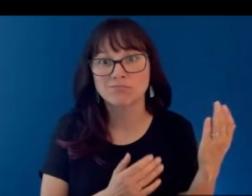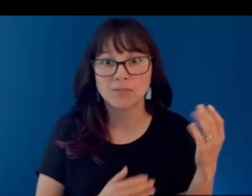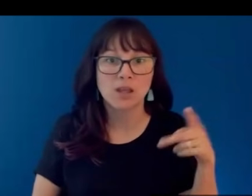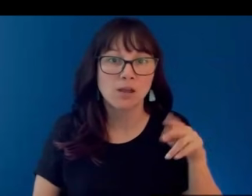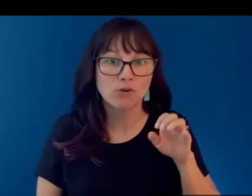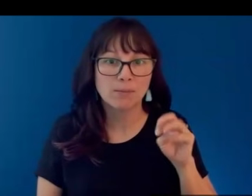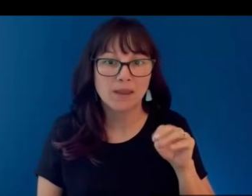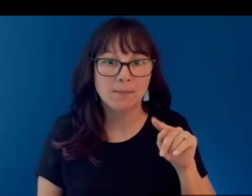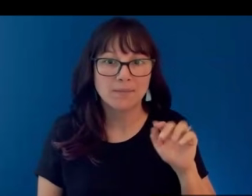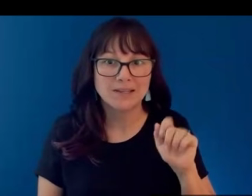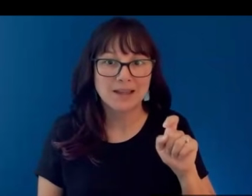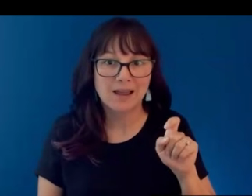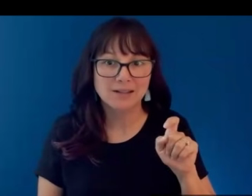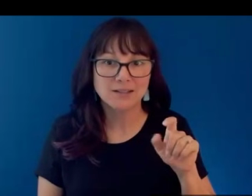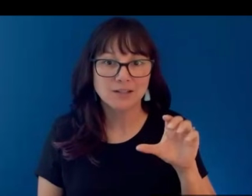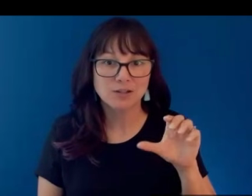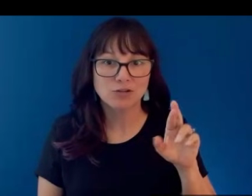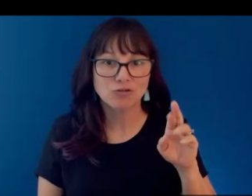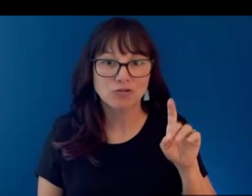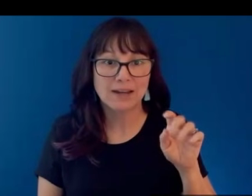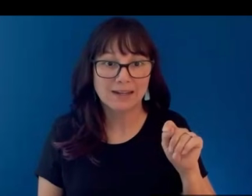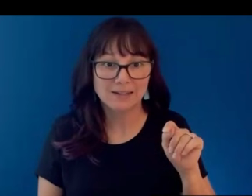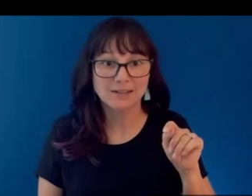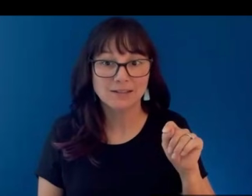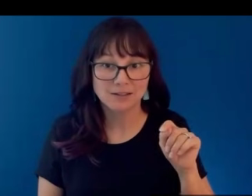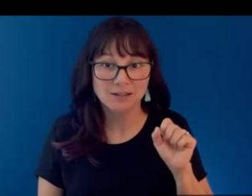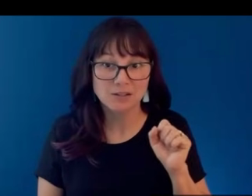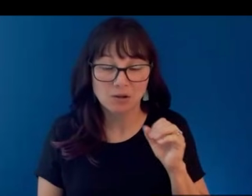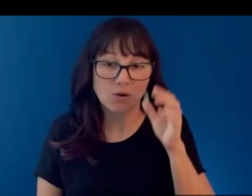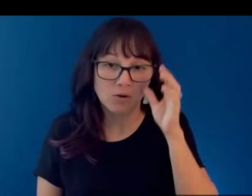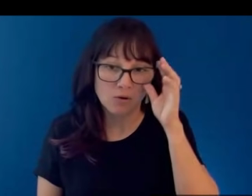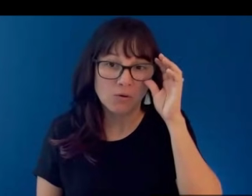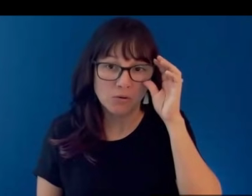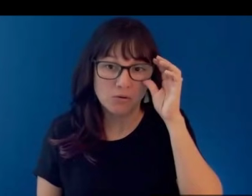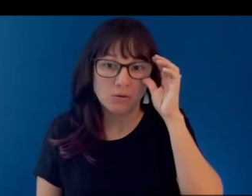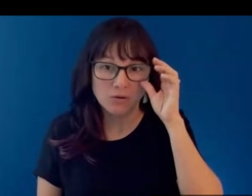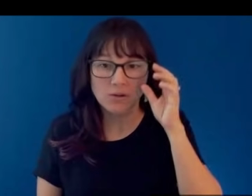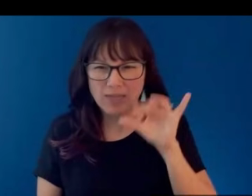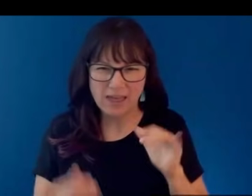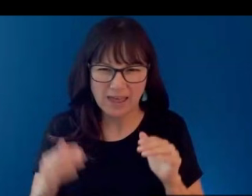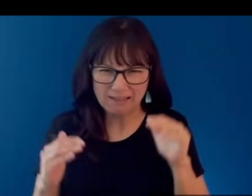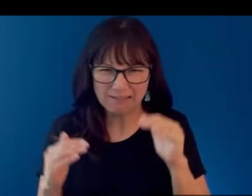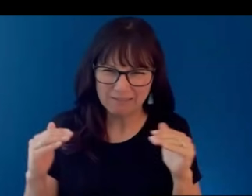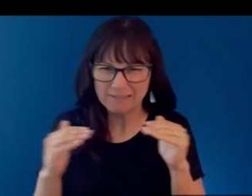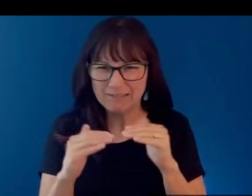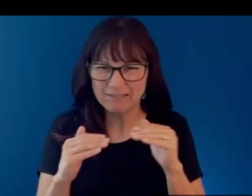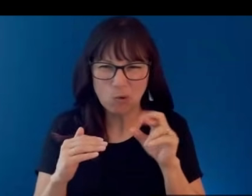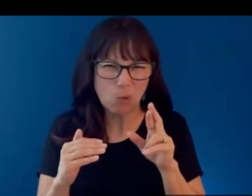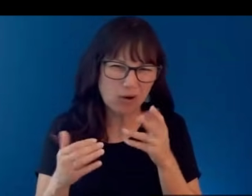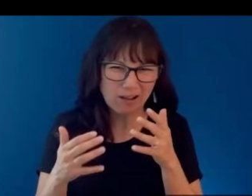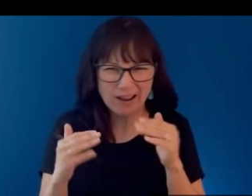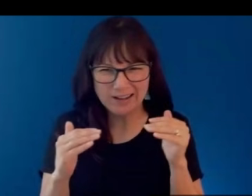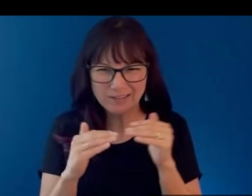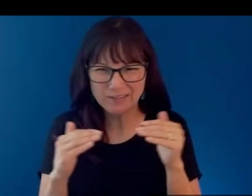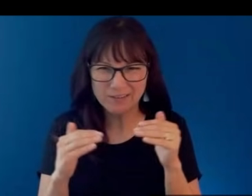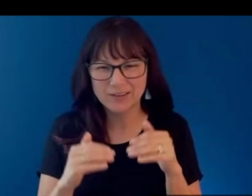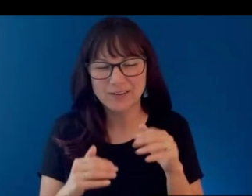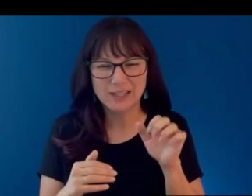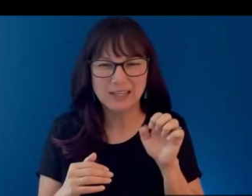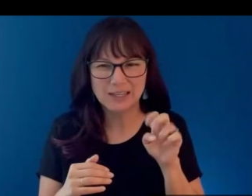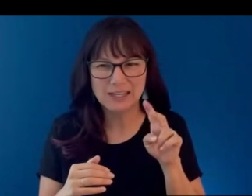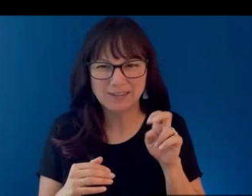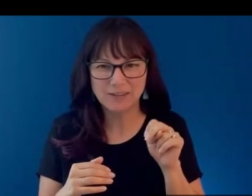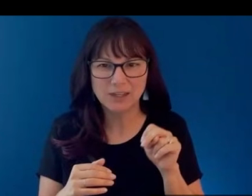premium tax credits so that you sort of broke even or close to even. Yeah.